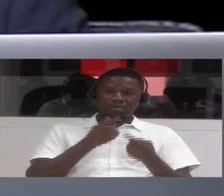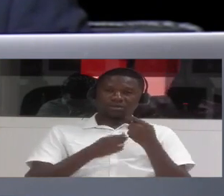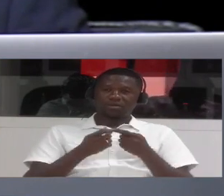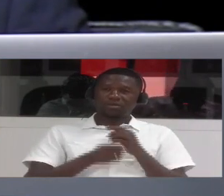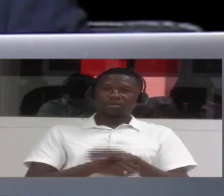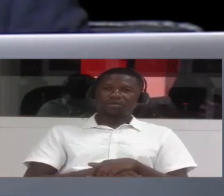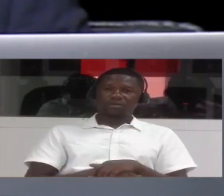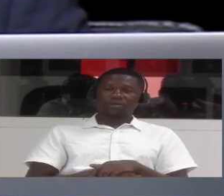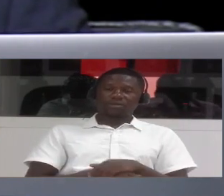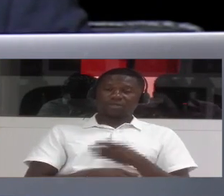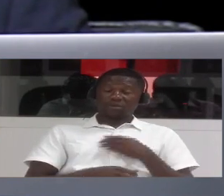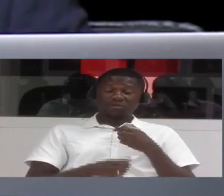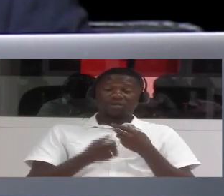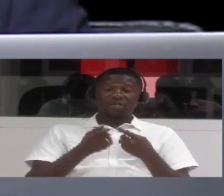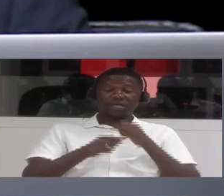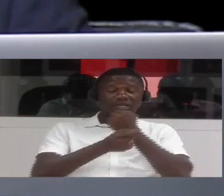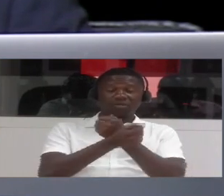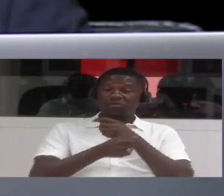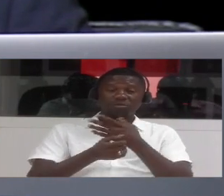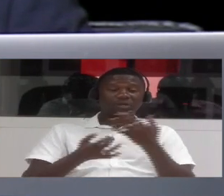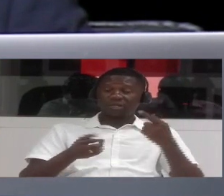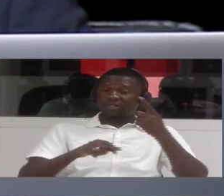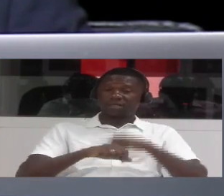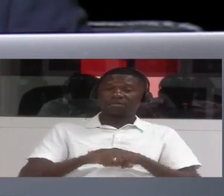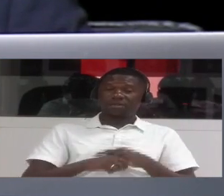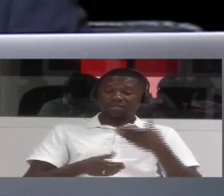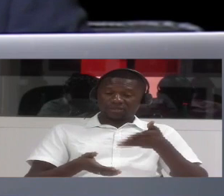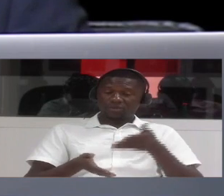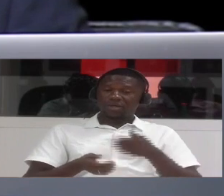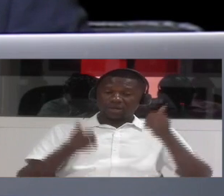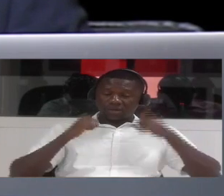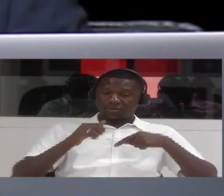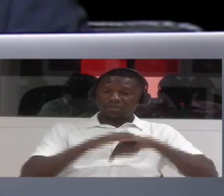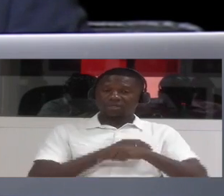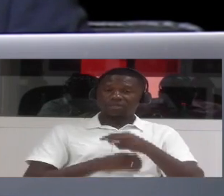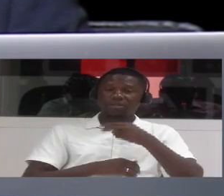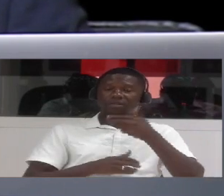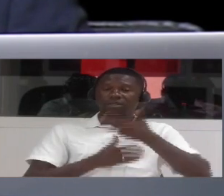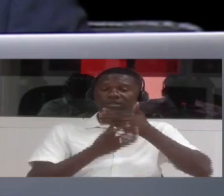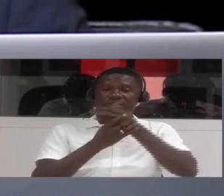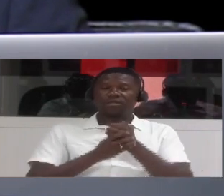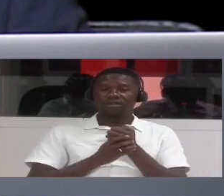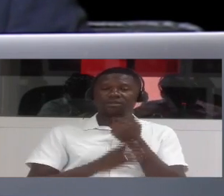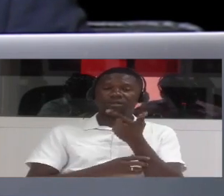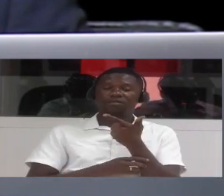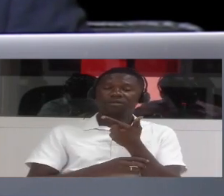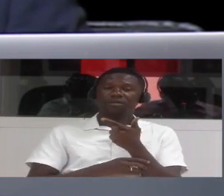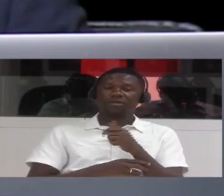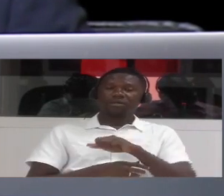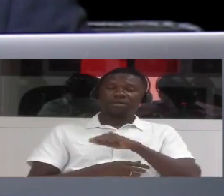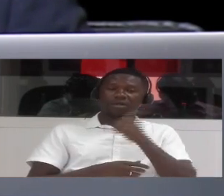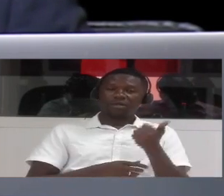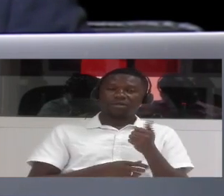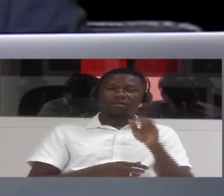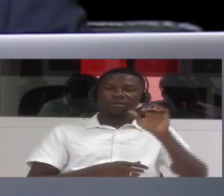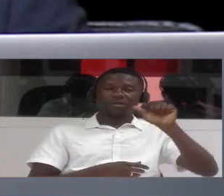He's been arrested too many times. And this one was in 1997, Alhaji Yoro Jallo and Aliou Badara Sow.